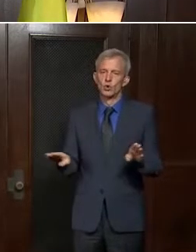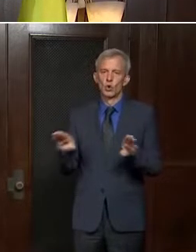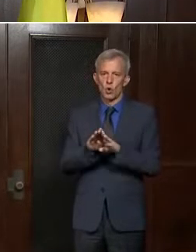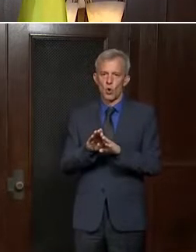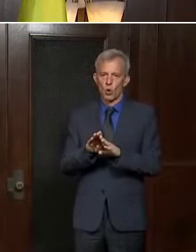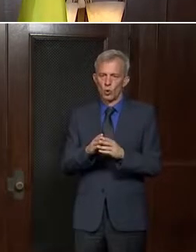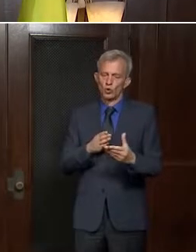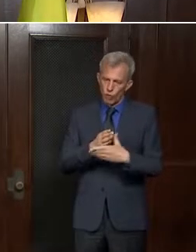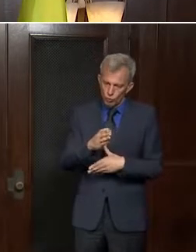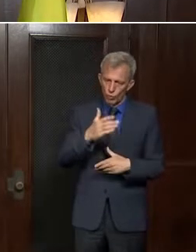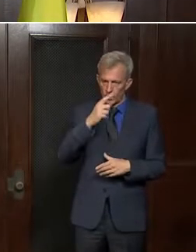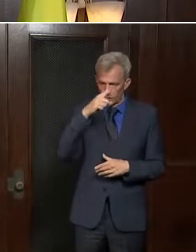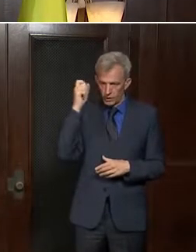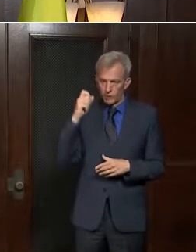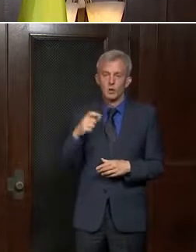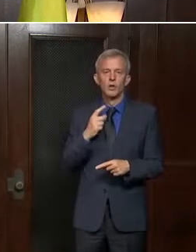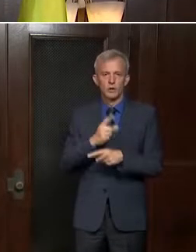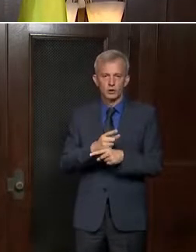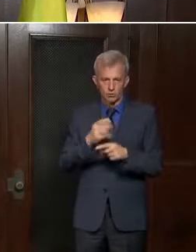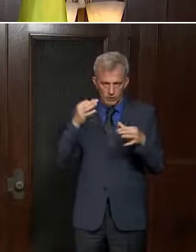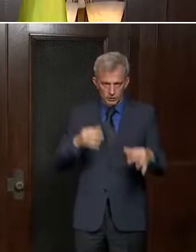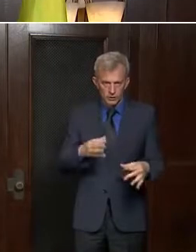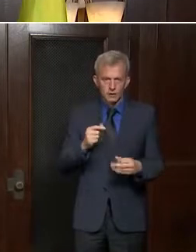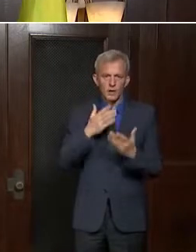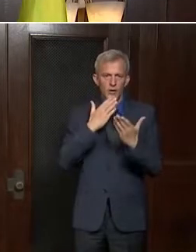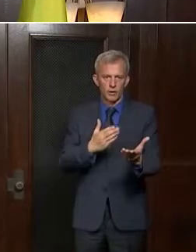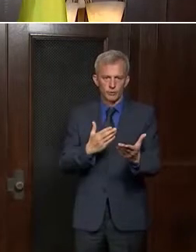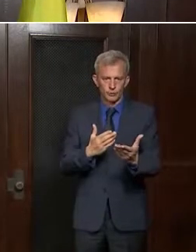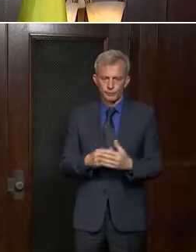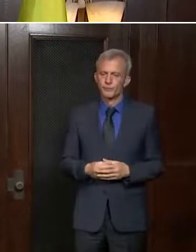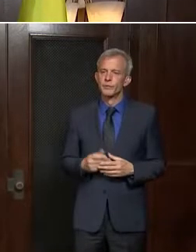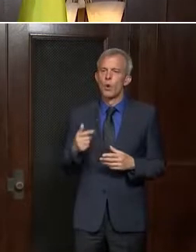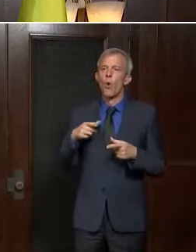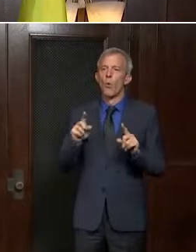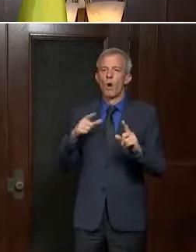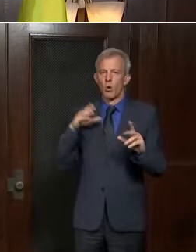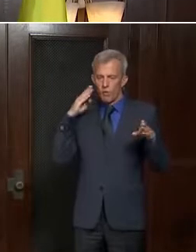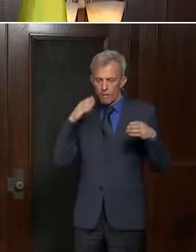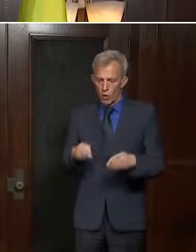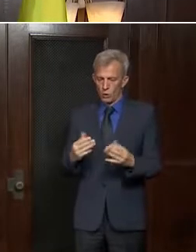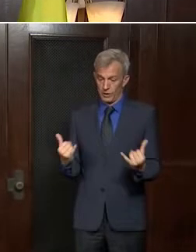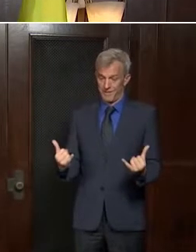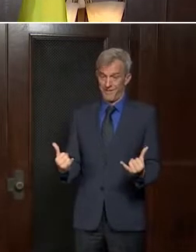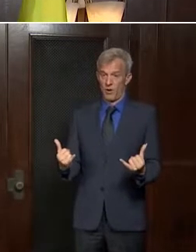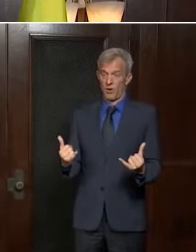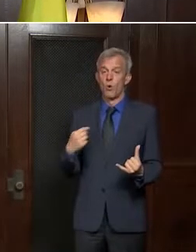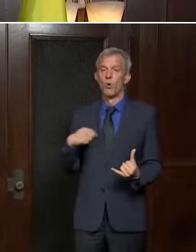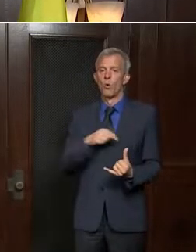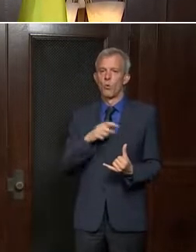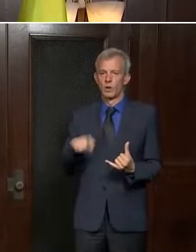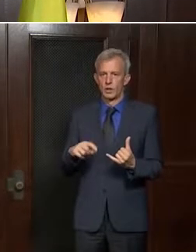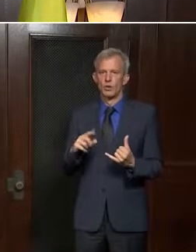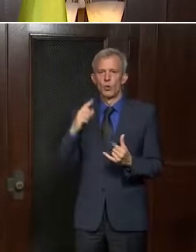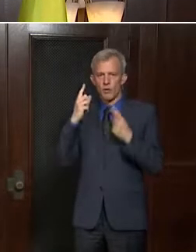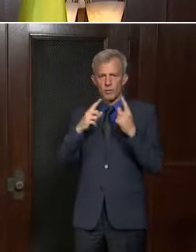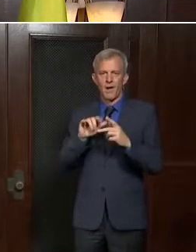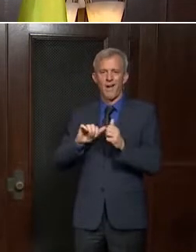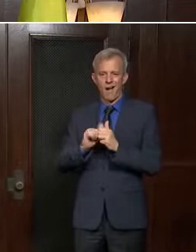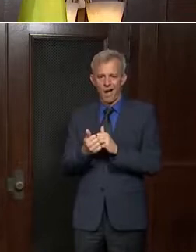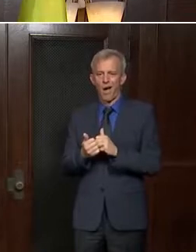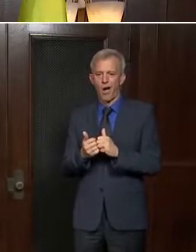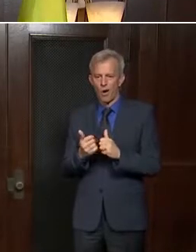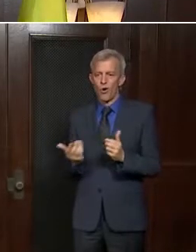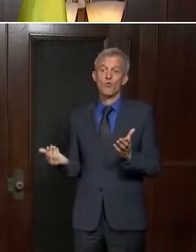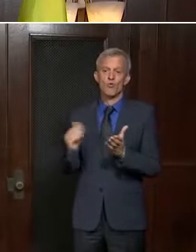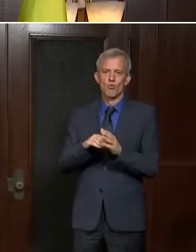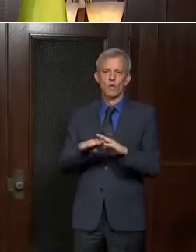thank you for that. While we're focused on the here and now, we do need to begin to think about how we will reopen the economy. And I look forward to